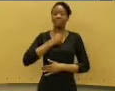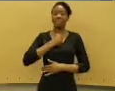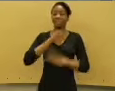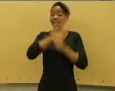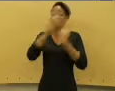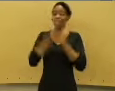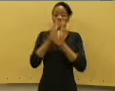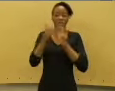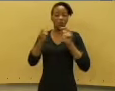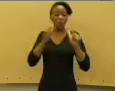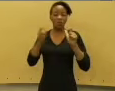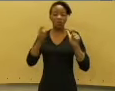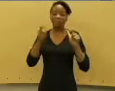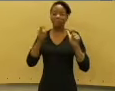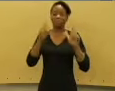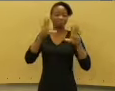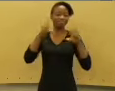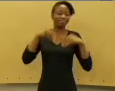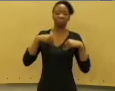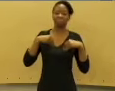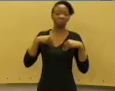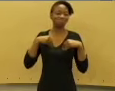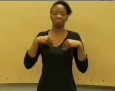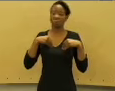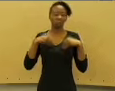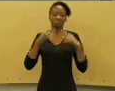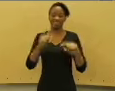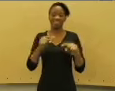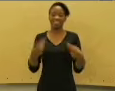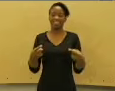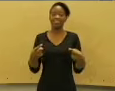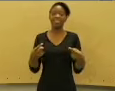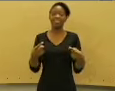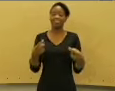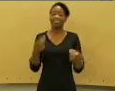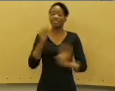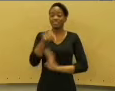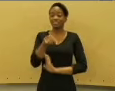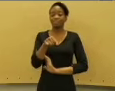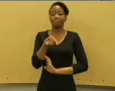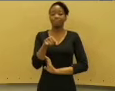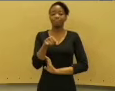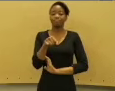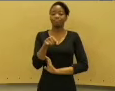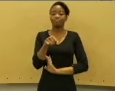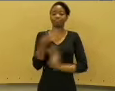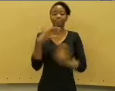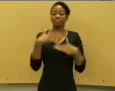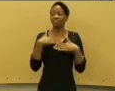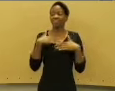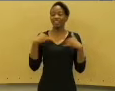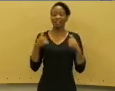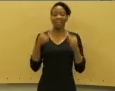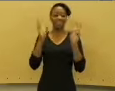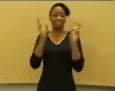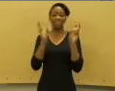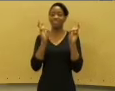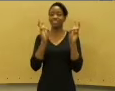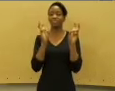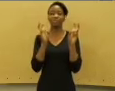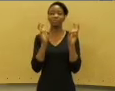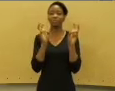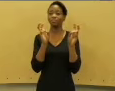to accommodate, you know. So the conversation around health, it needs to